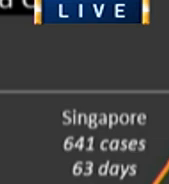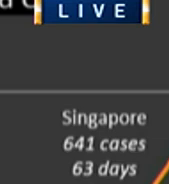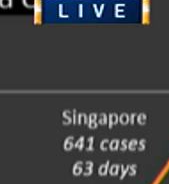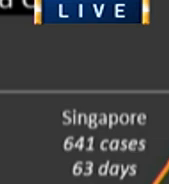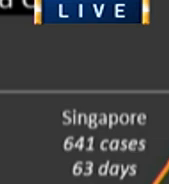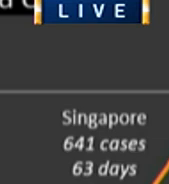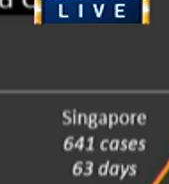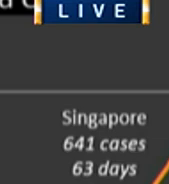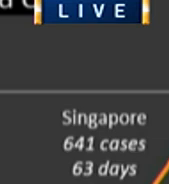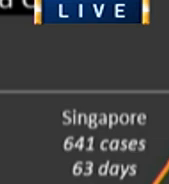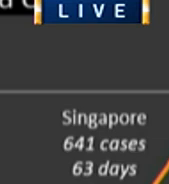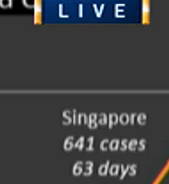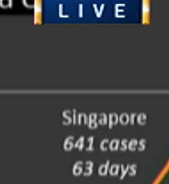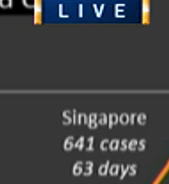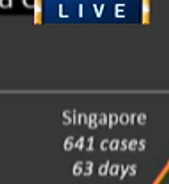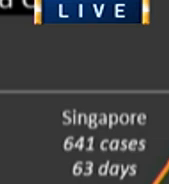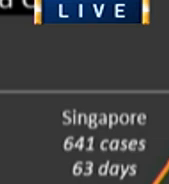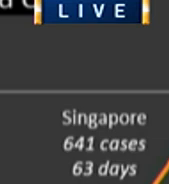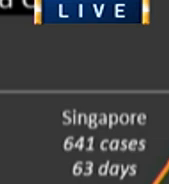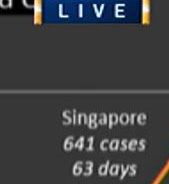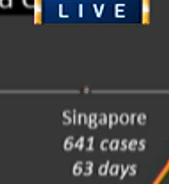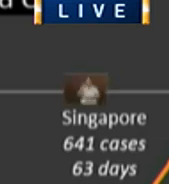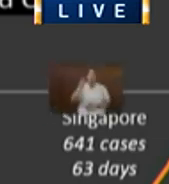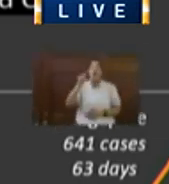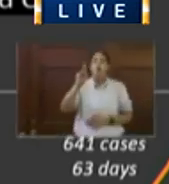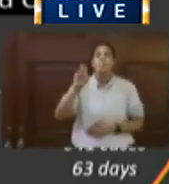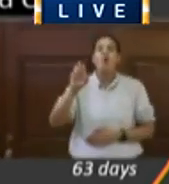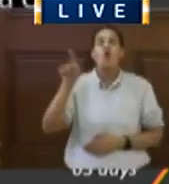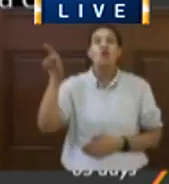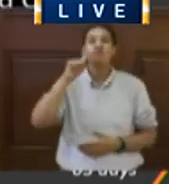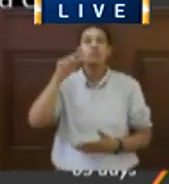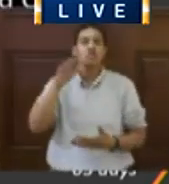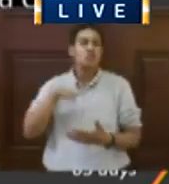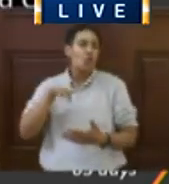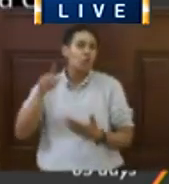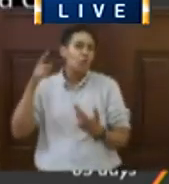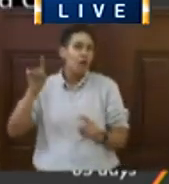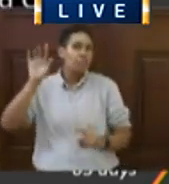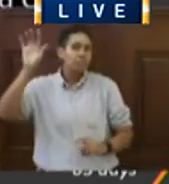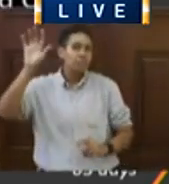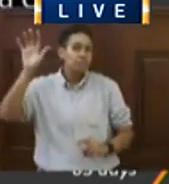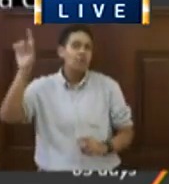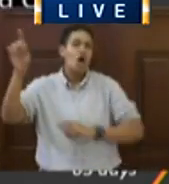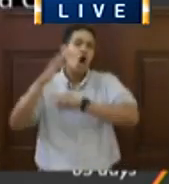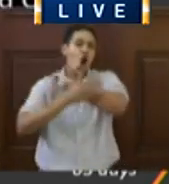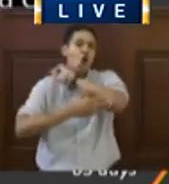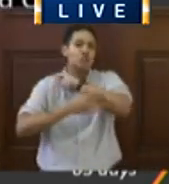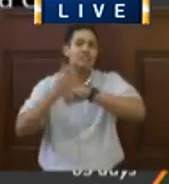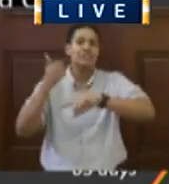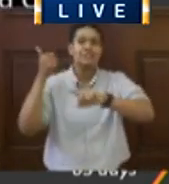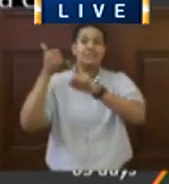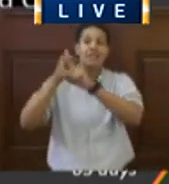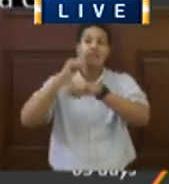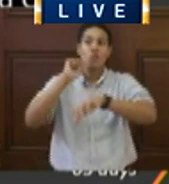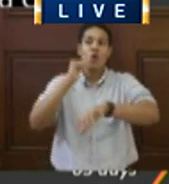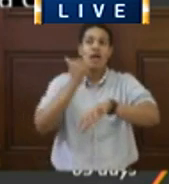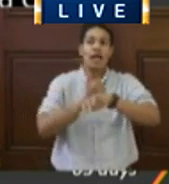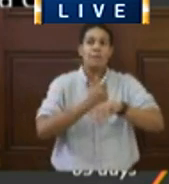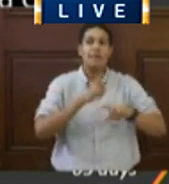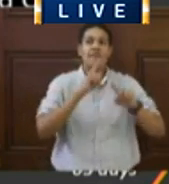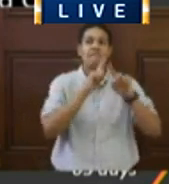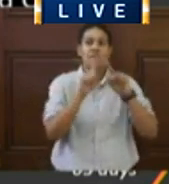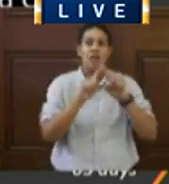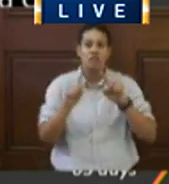we have selected Singapore as a case study of a country that has implemented various